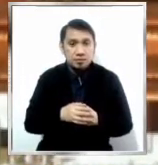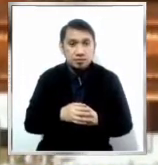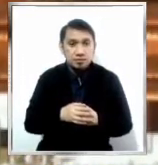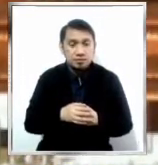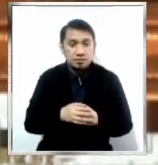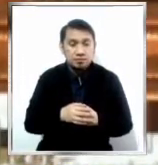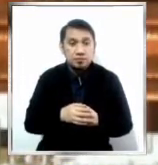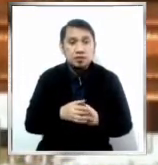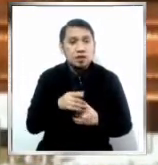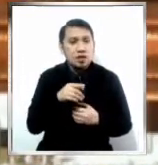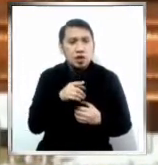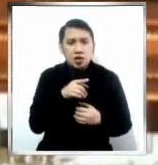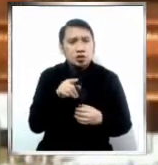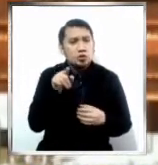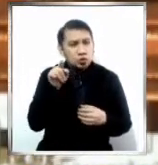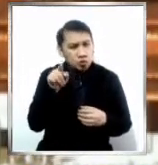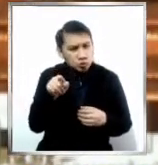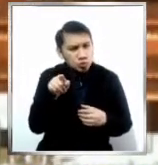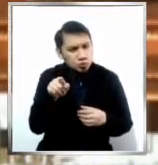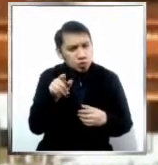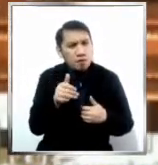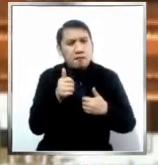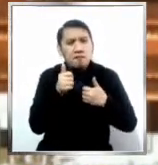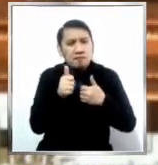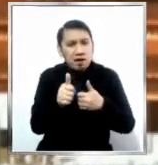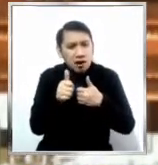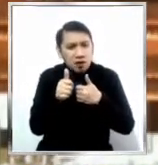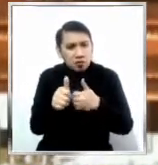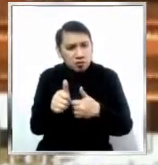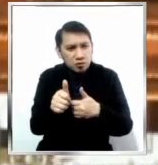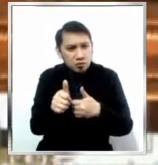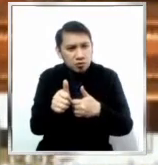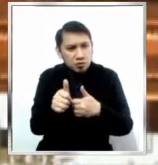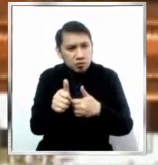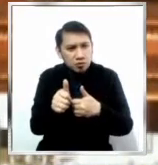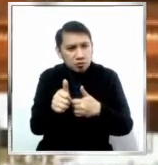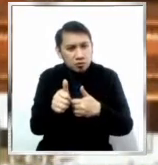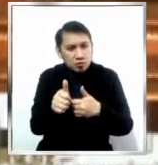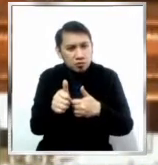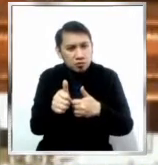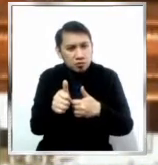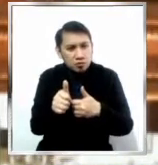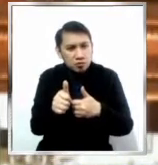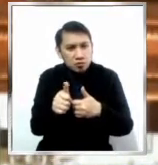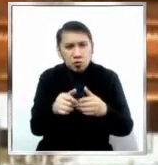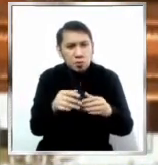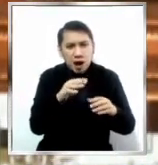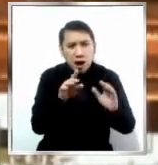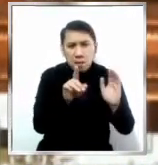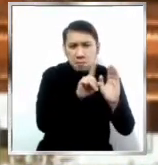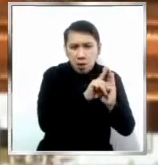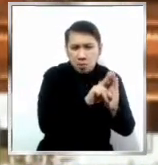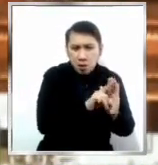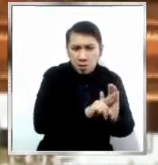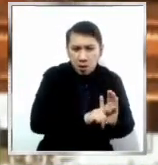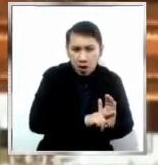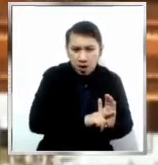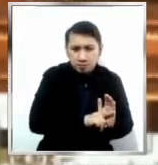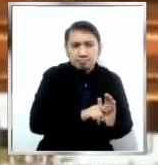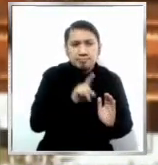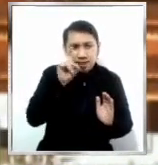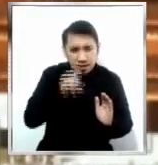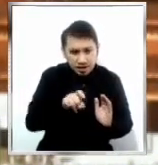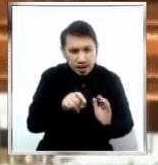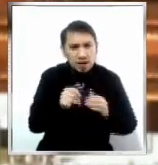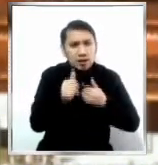Sumunod kasi kayo sa pagbawal ng mga pinagbabawal ng gobyerno. We had